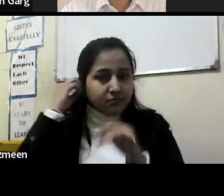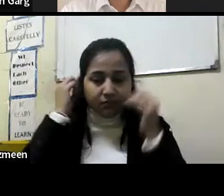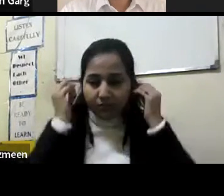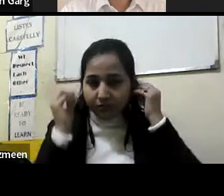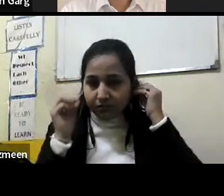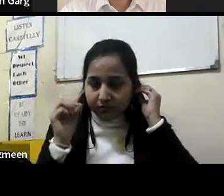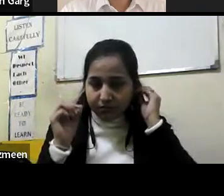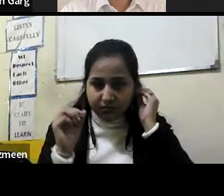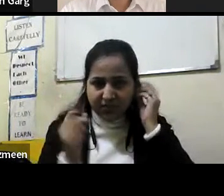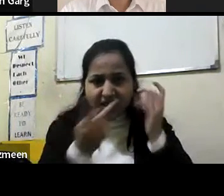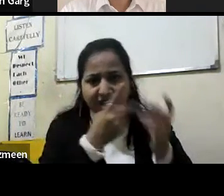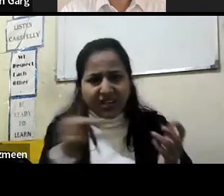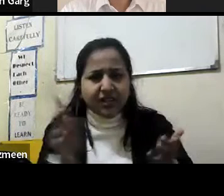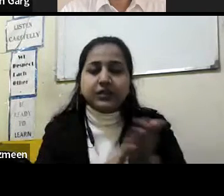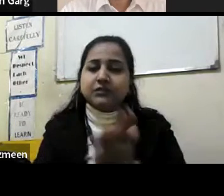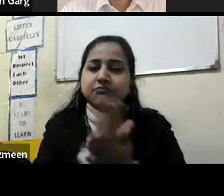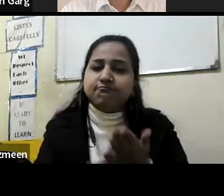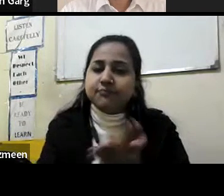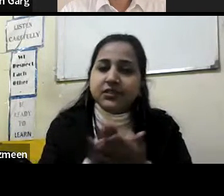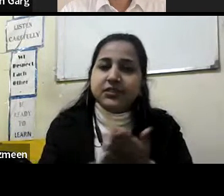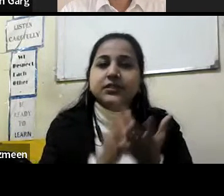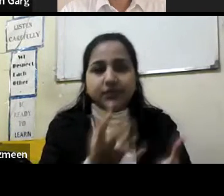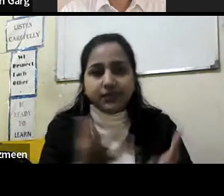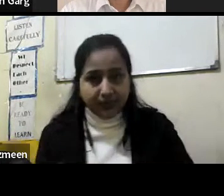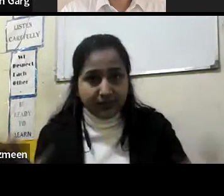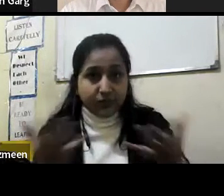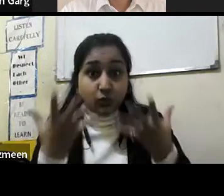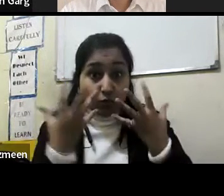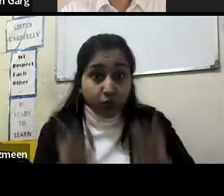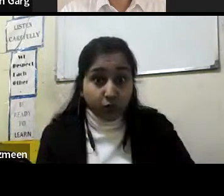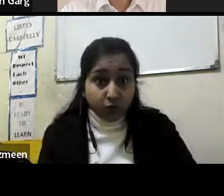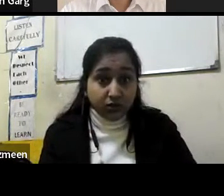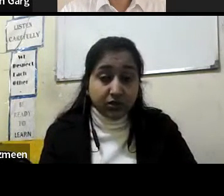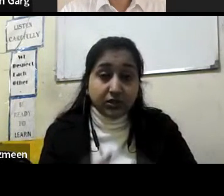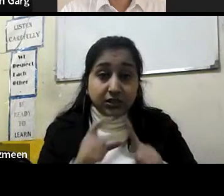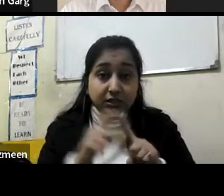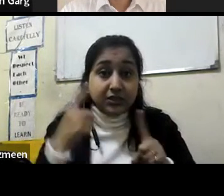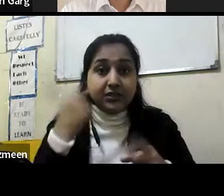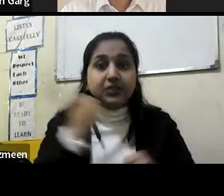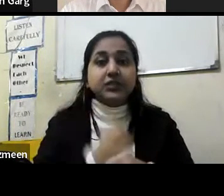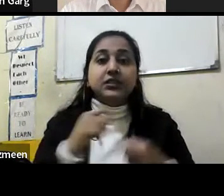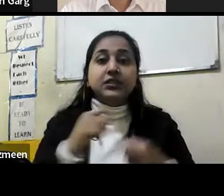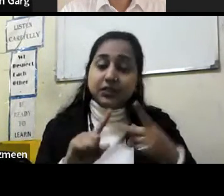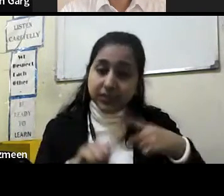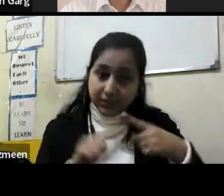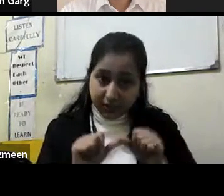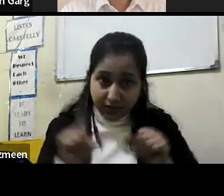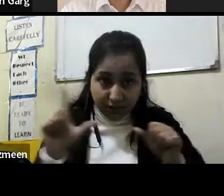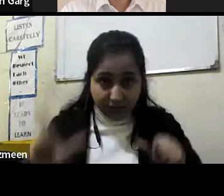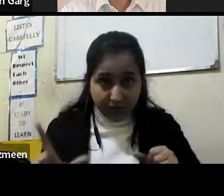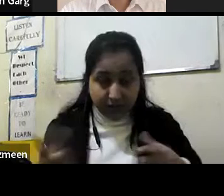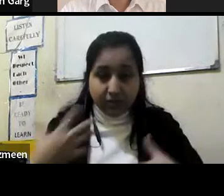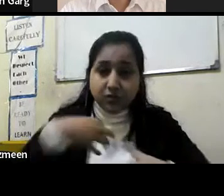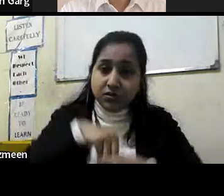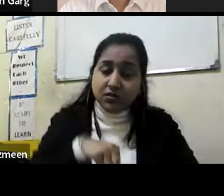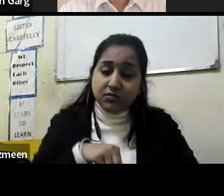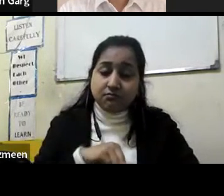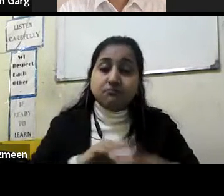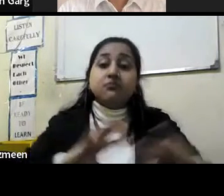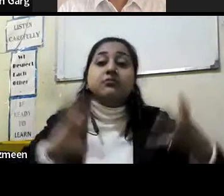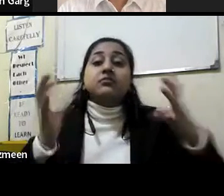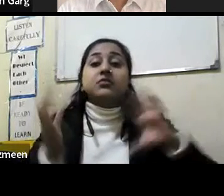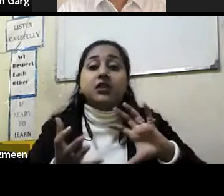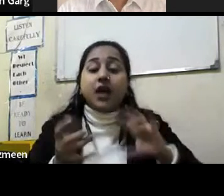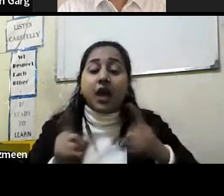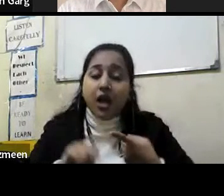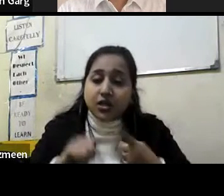but the basic devices and things like that. So how do we actually build a very digitally inclusive system, and as well as ensure that our education